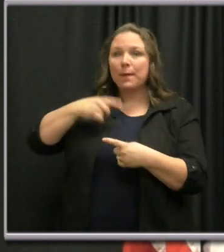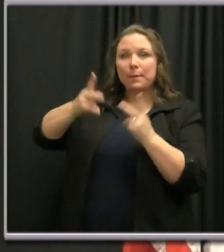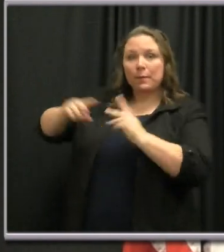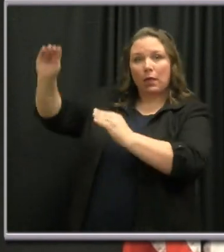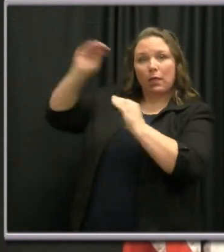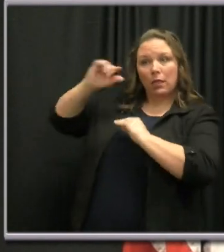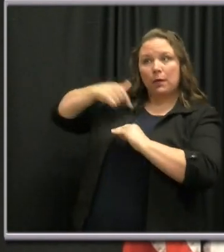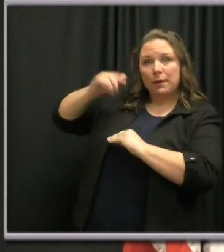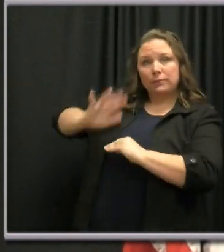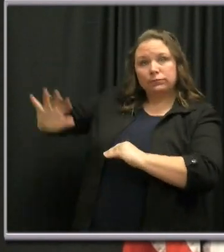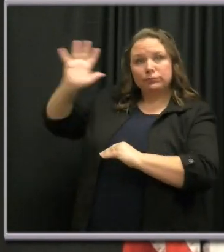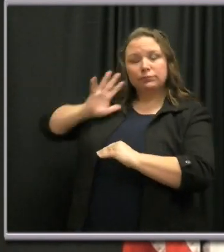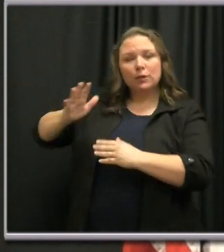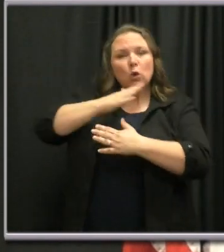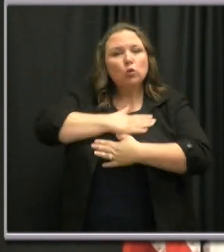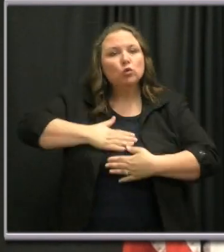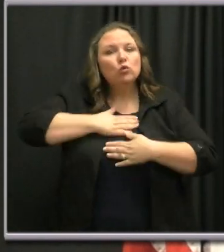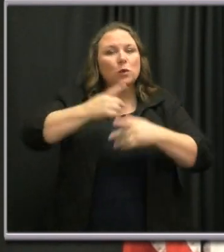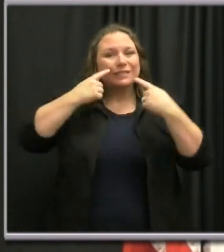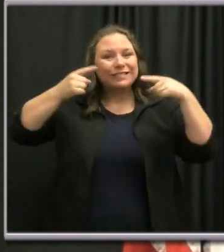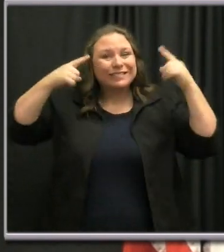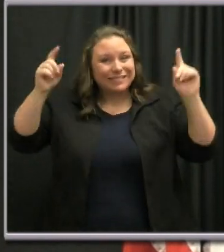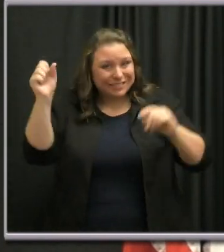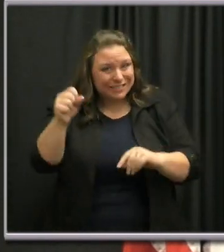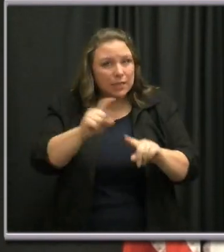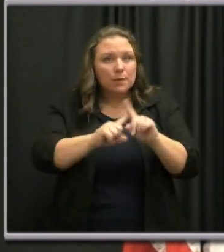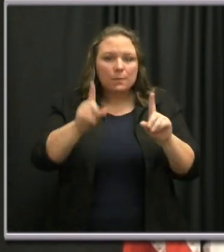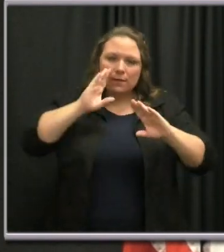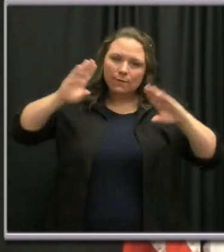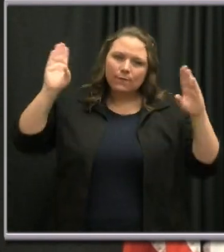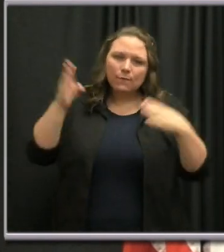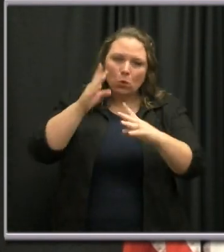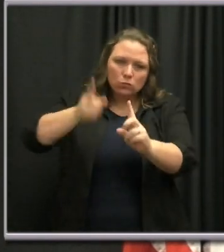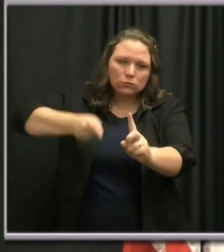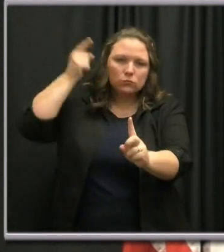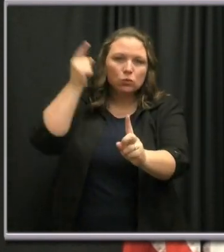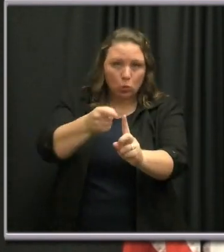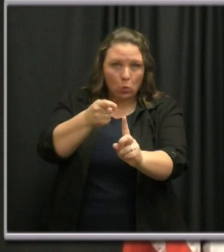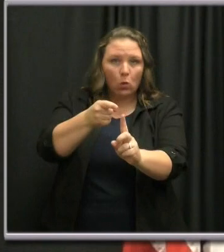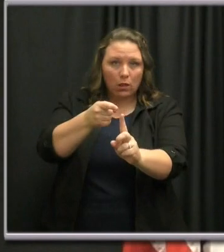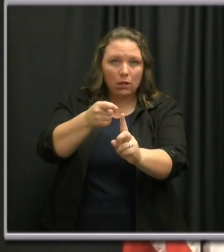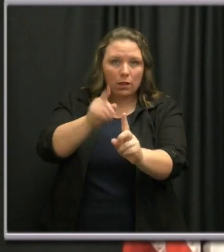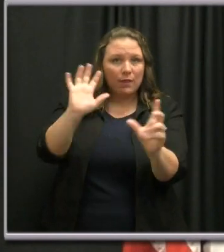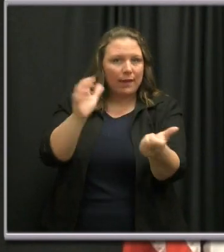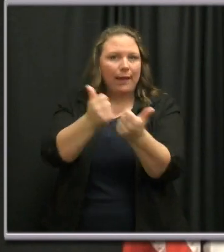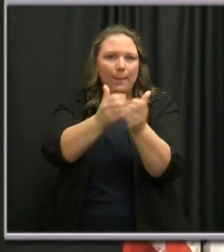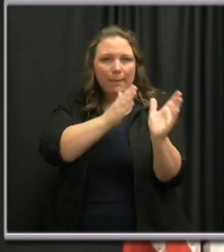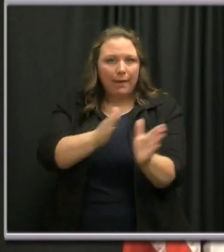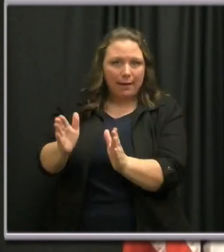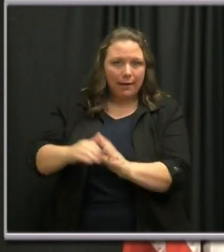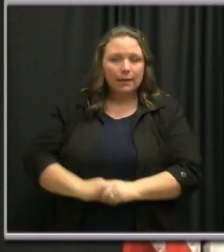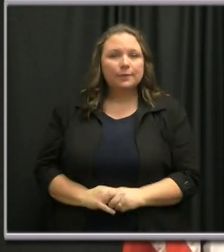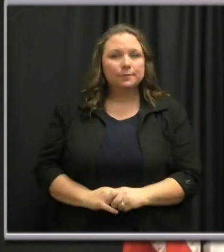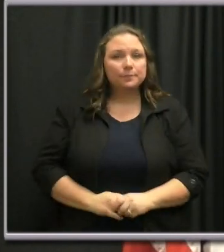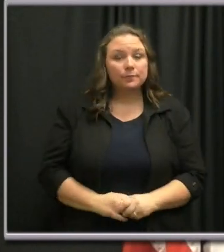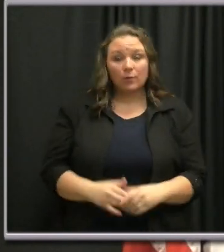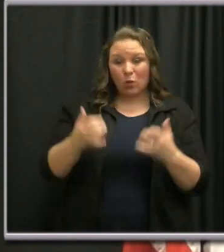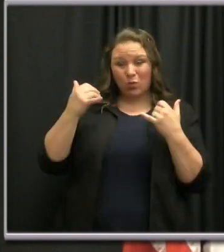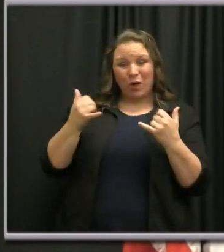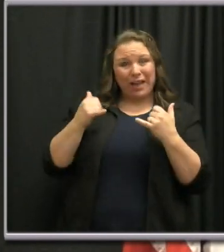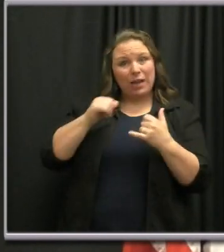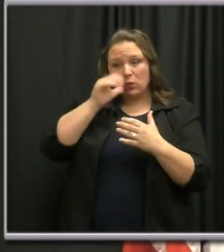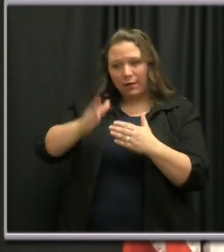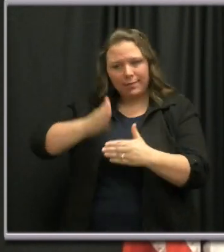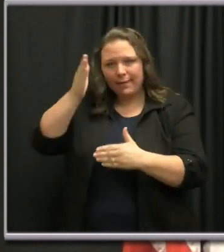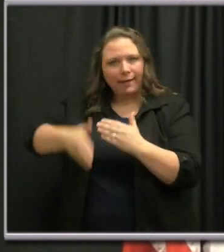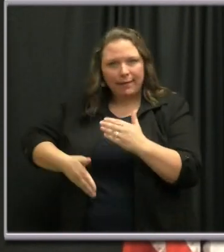coaches is to enjoy the success, but stay focused on the game and the game plan. We're not at the end of the fourth